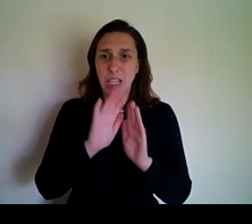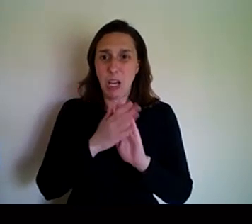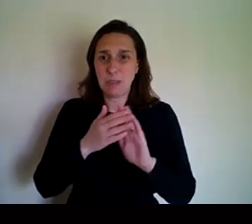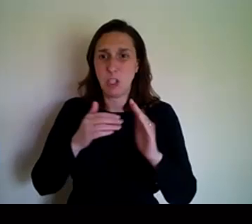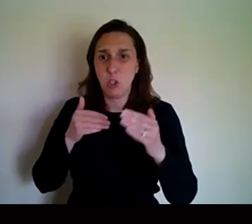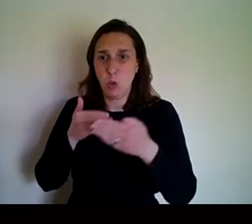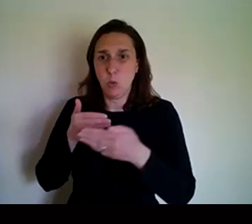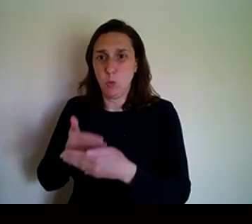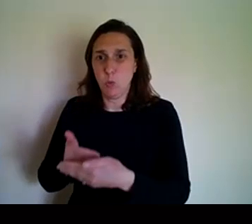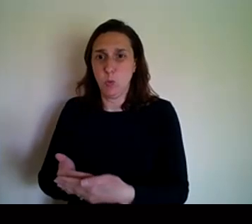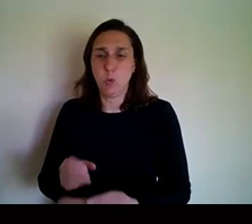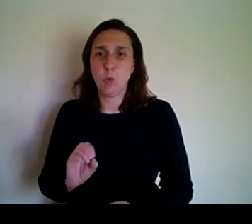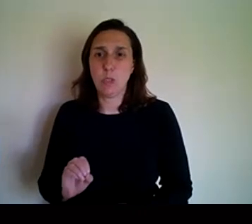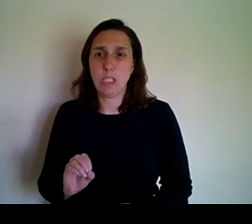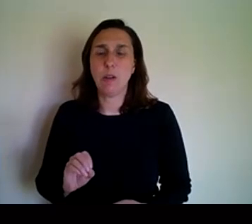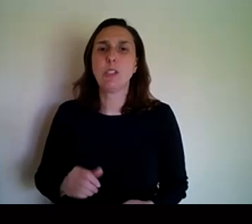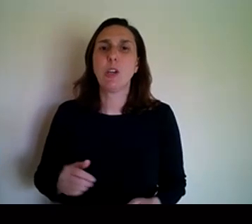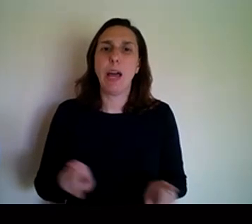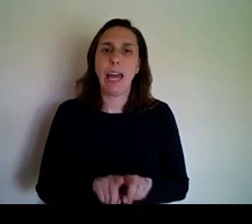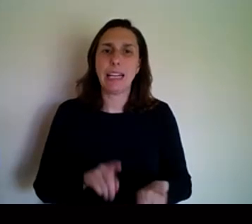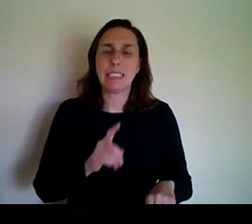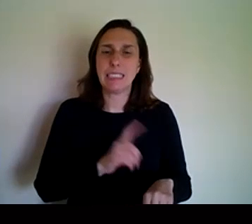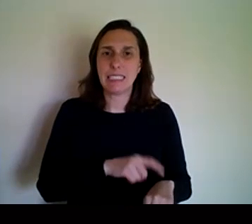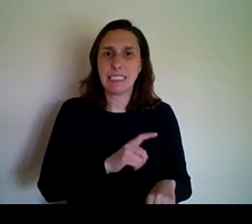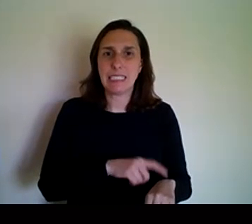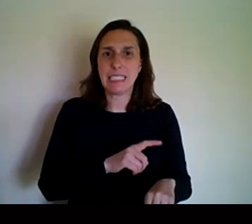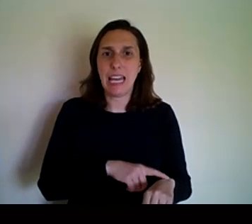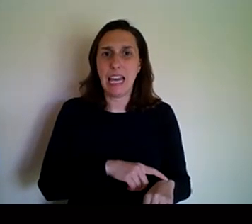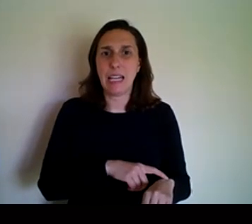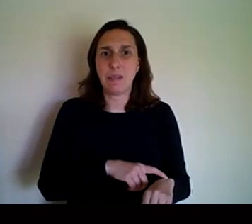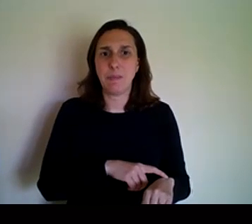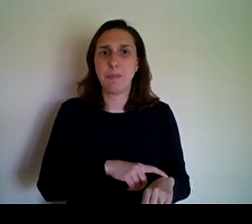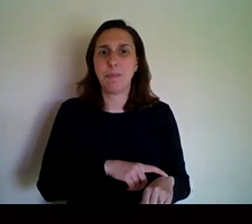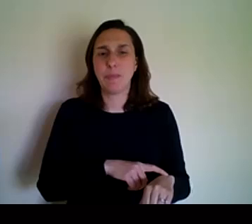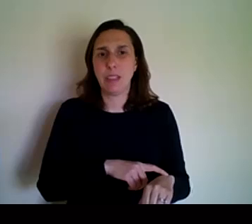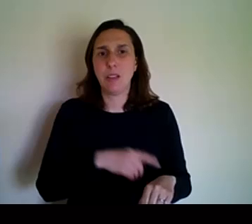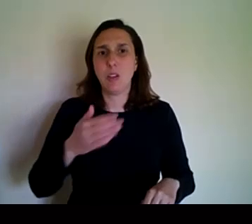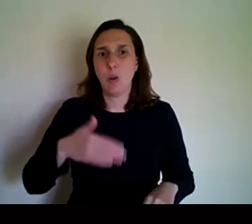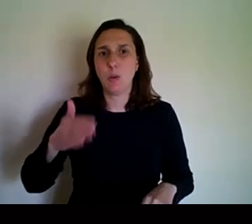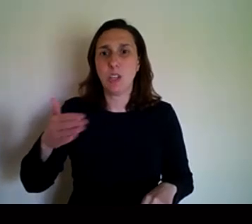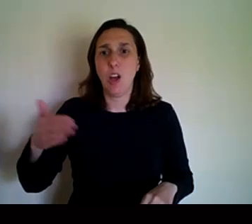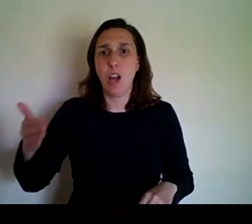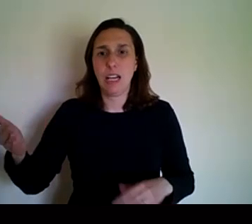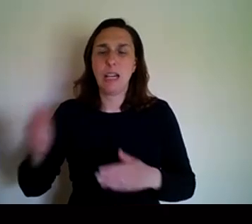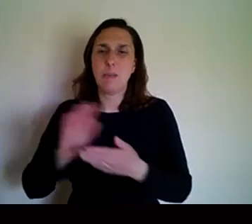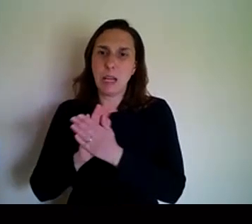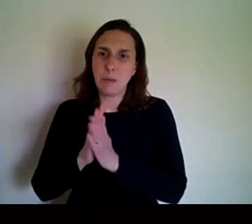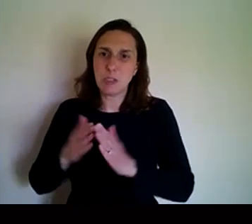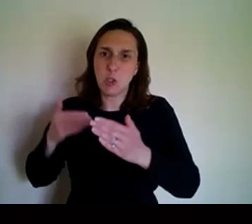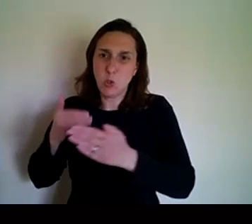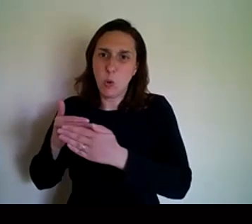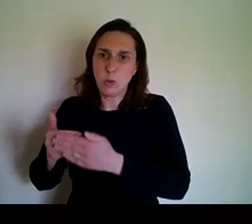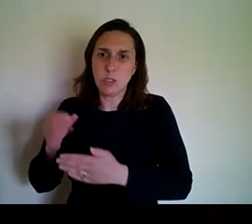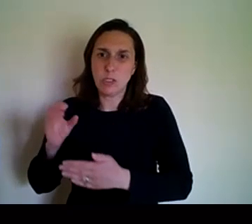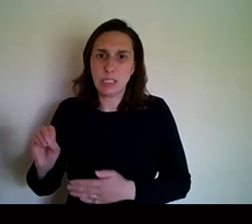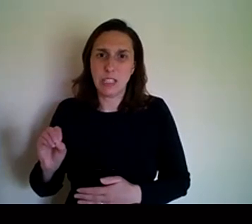So as time goes on, this part gets closer and closer to 0, which